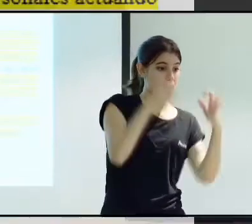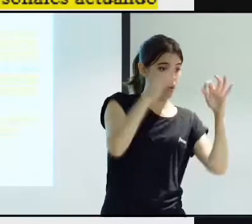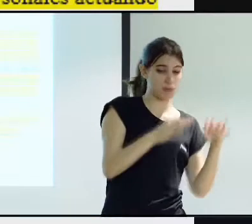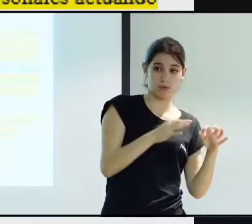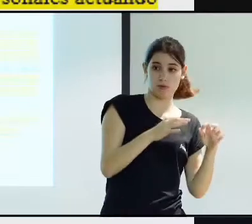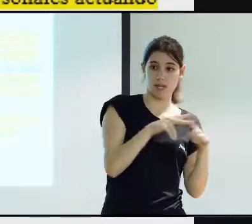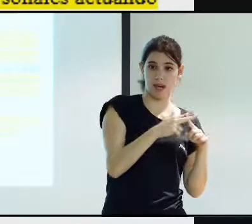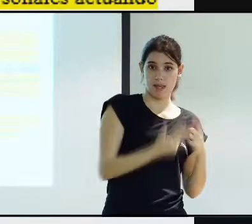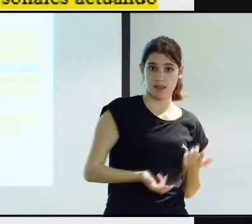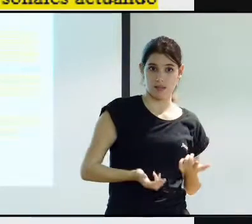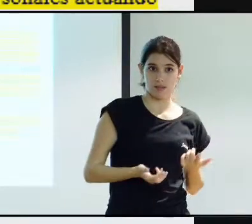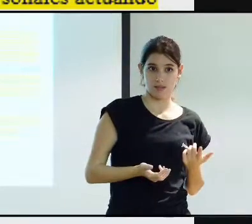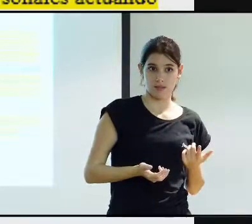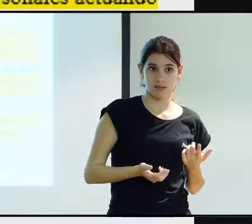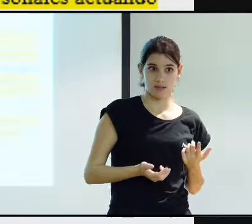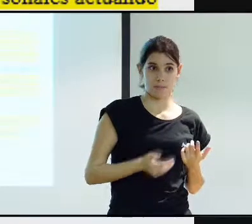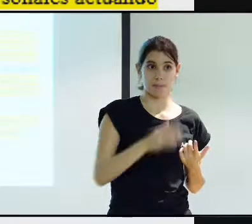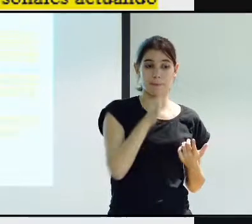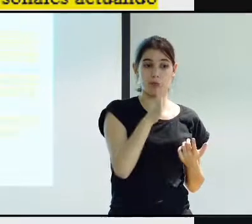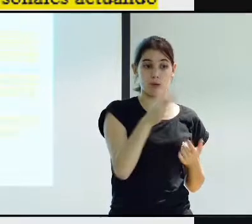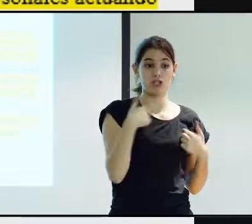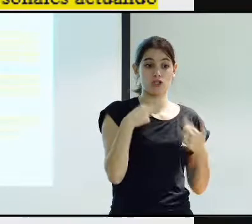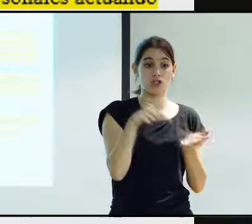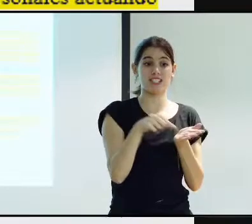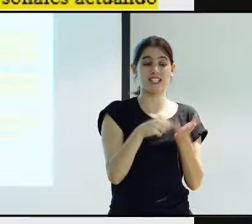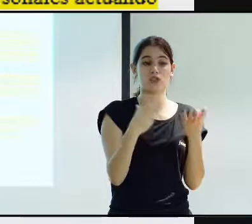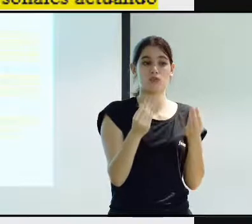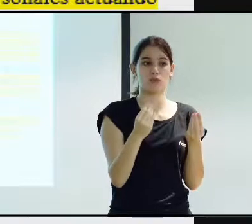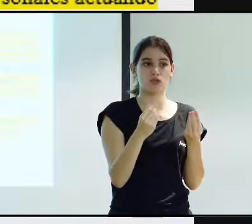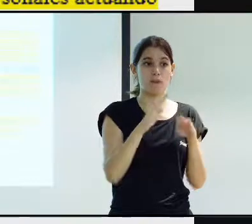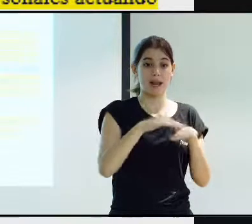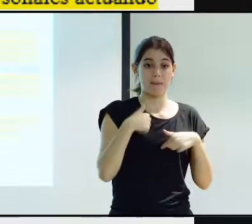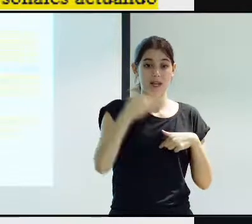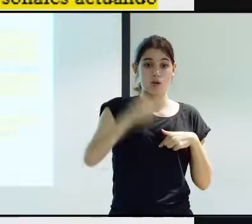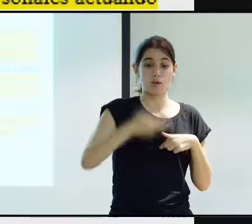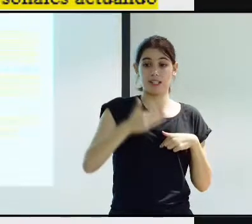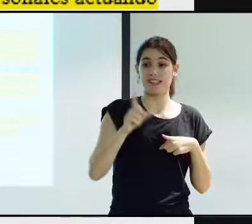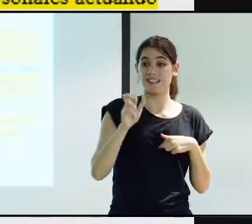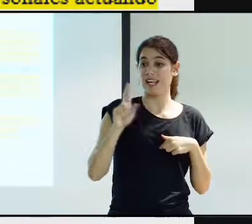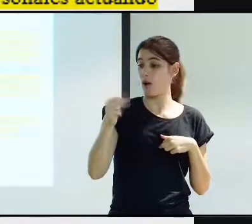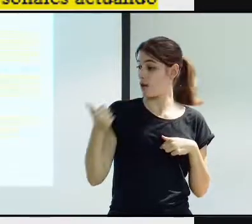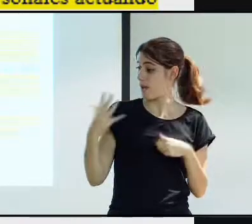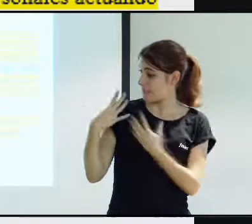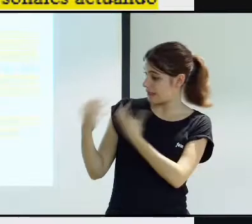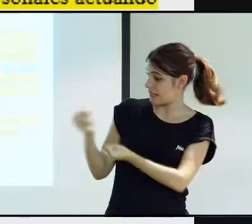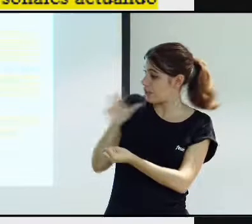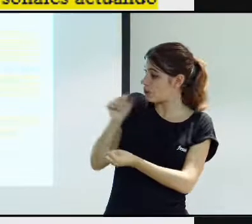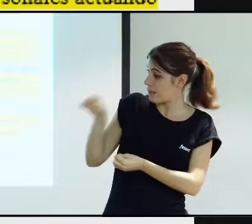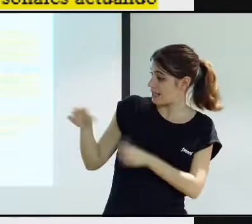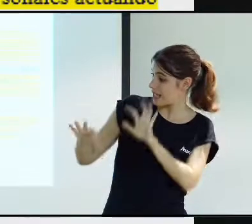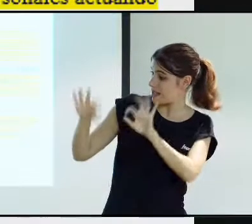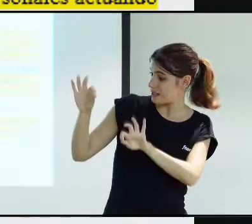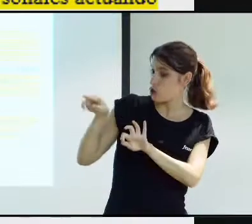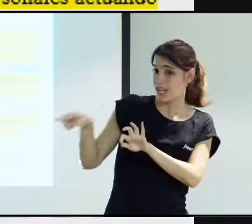no, if you're going to make decisions, then you need to have the necessary tools to do that. Now, that's why, let me insist that it's important